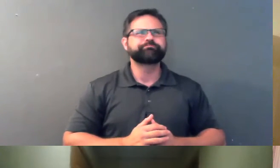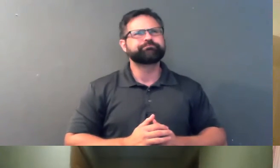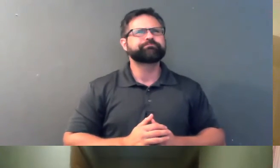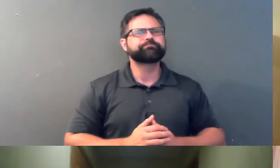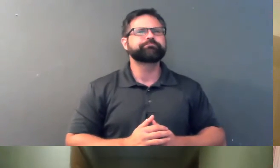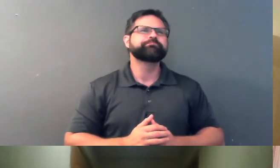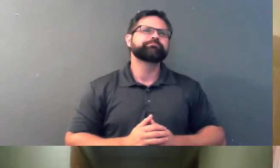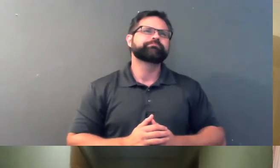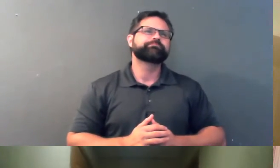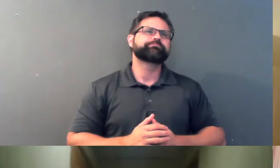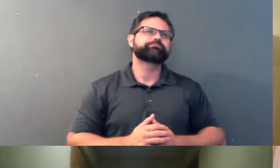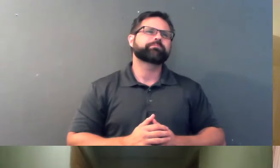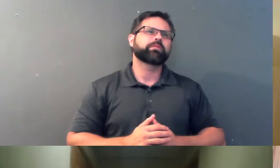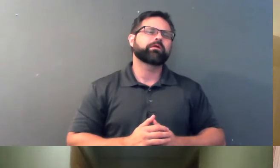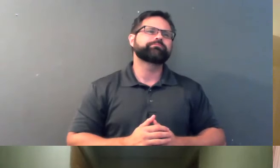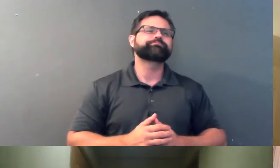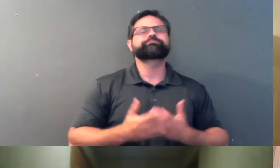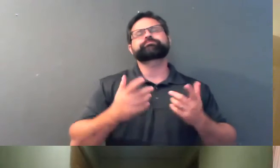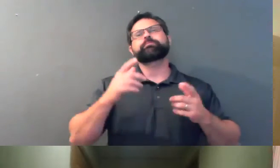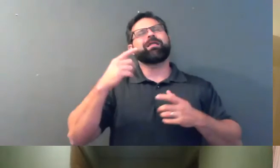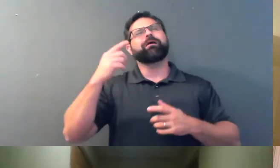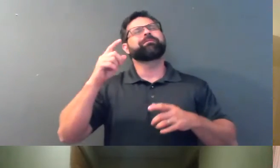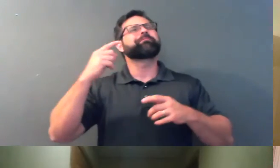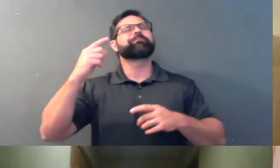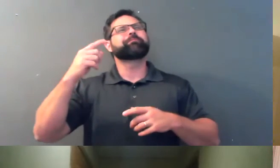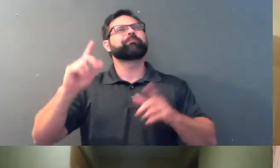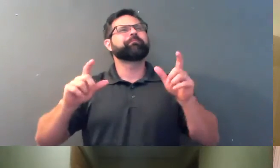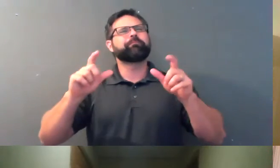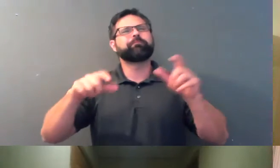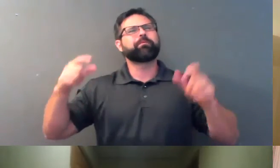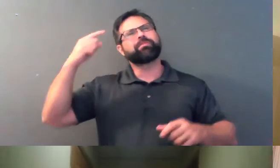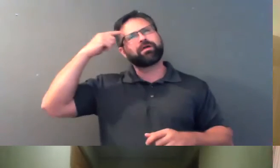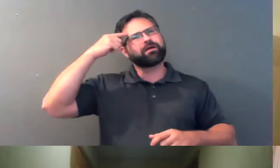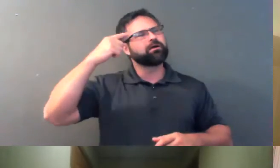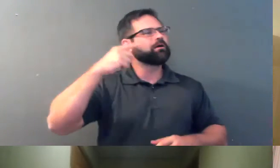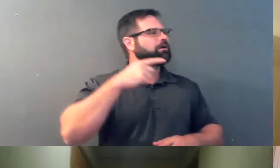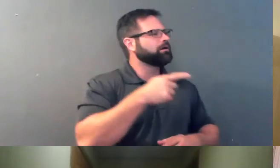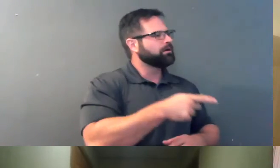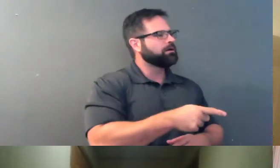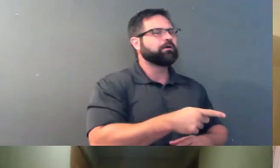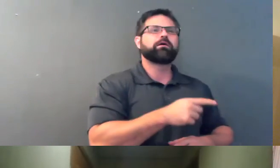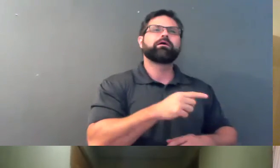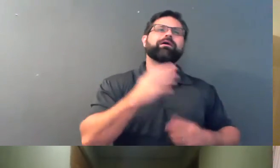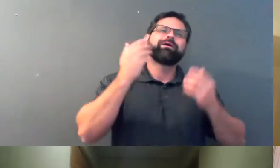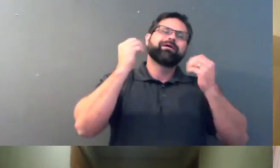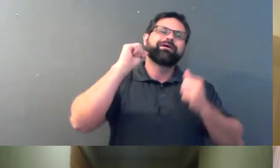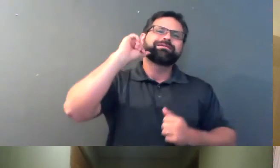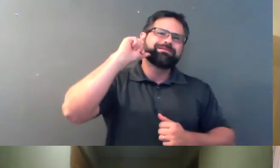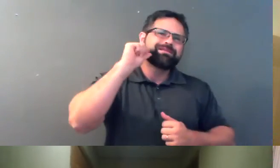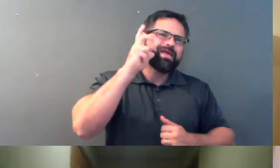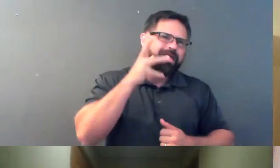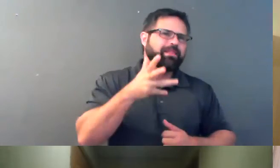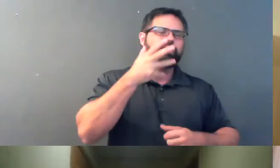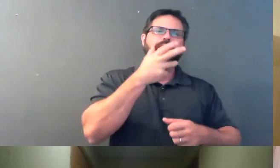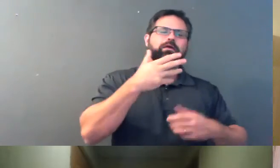to daily activities, or what's called instrumental daily activities,